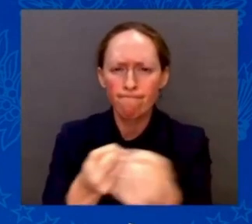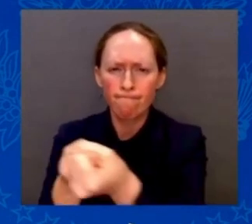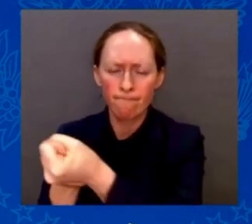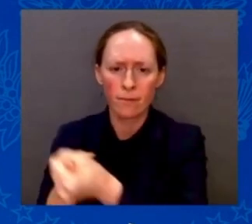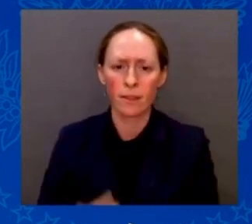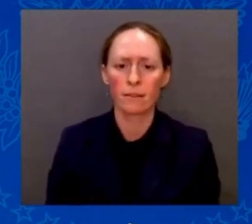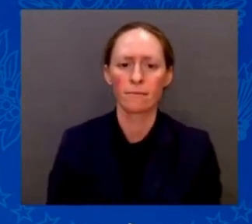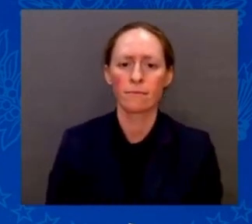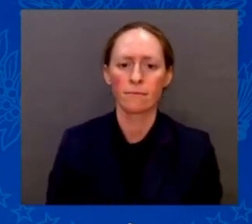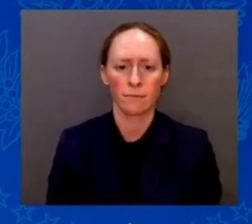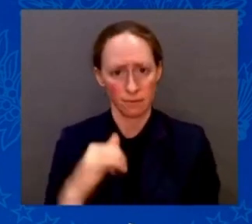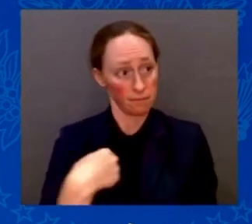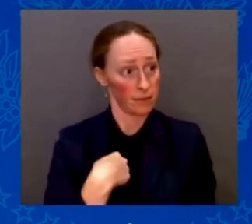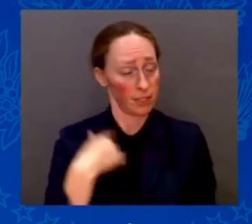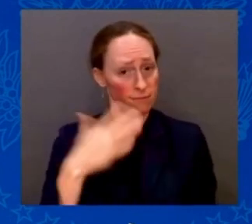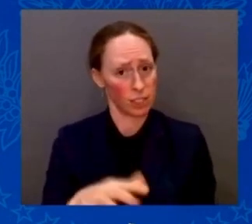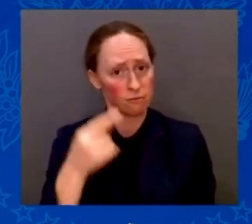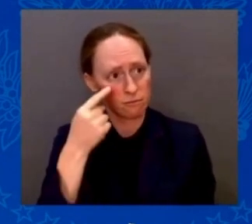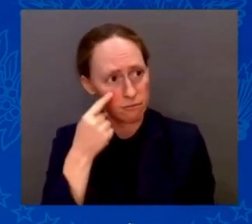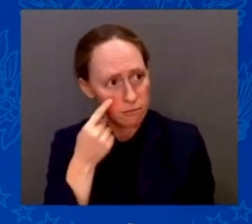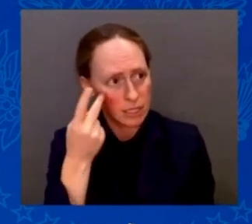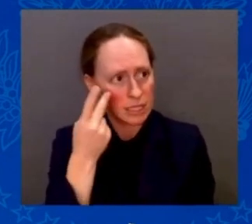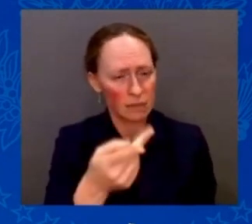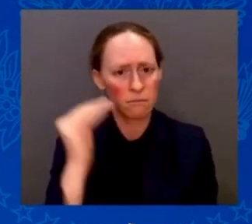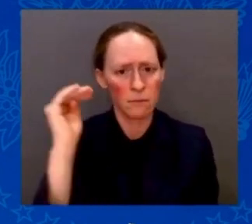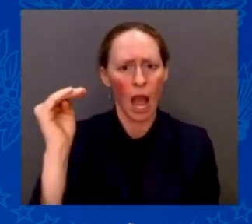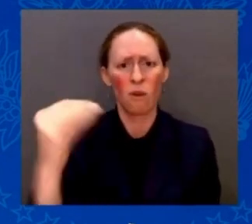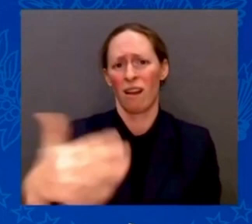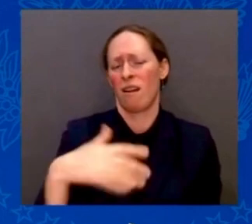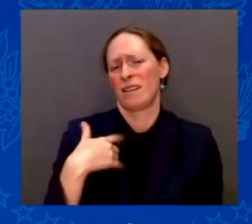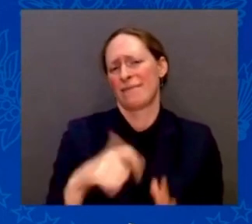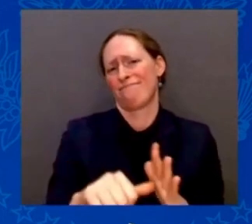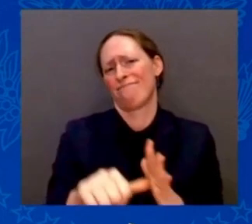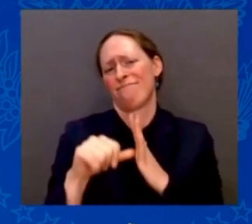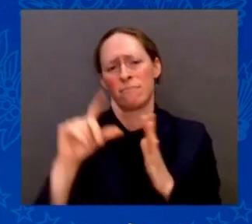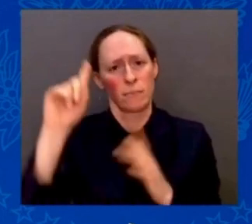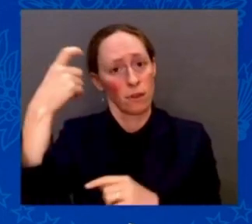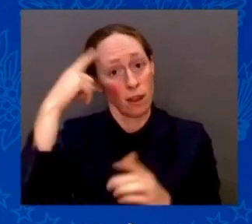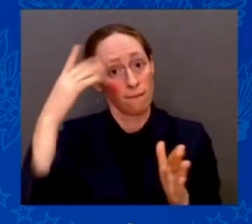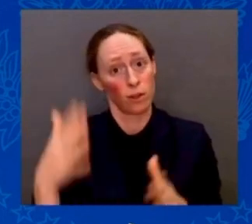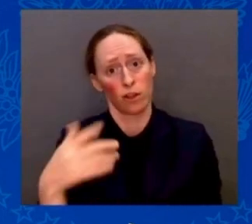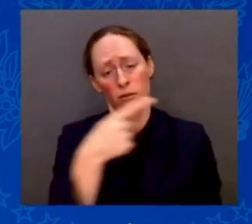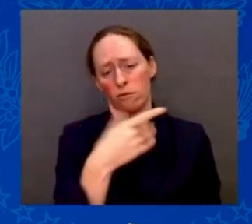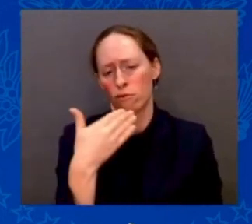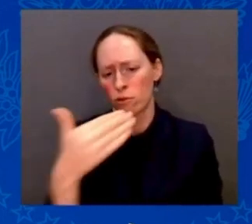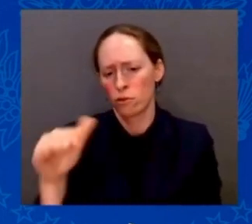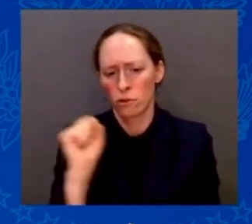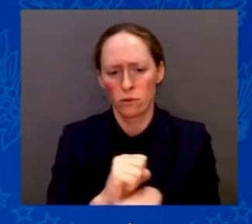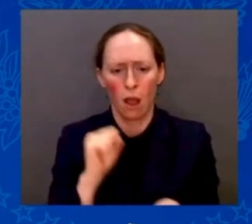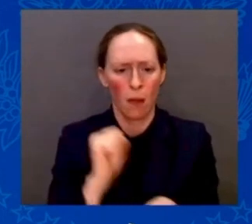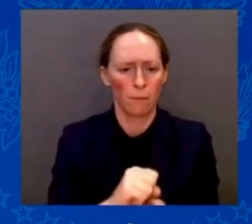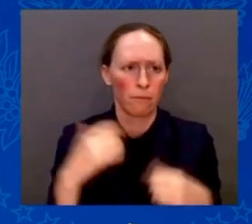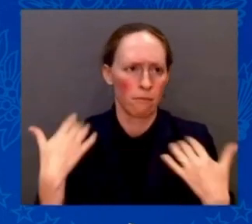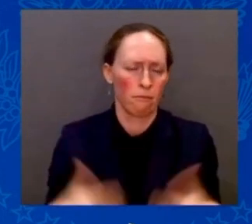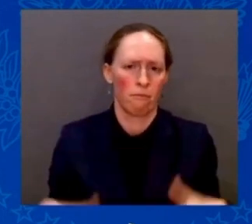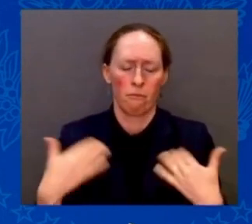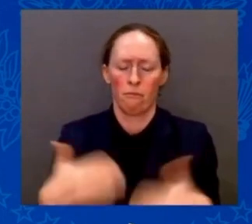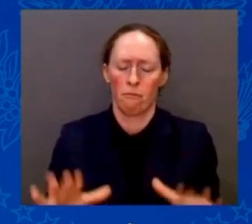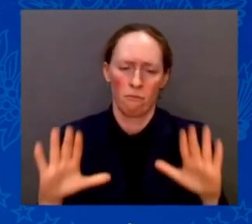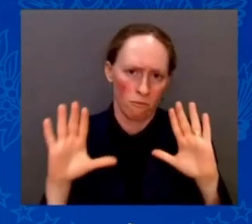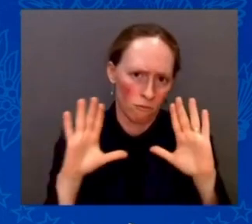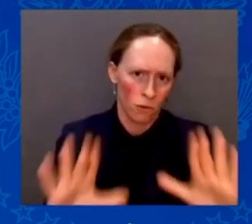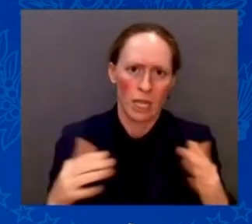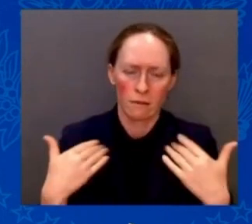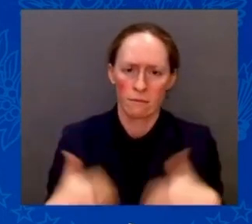unity out there. And for everything they're doing to support the recovery effort. I directed my team to do everything we can for